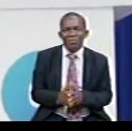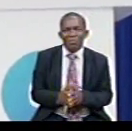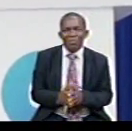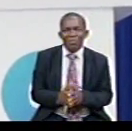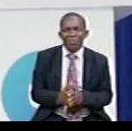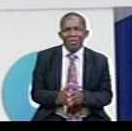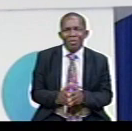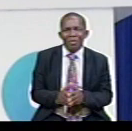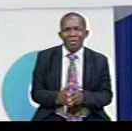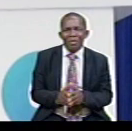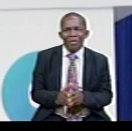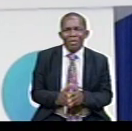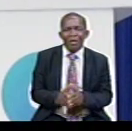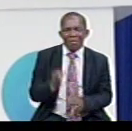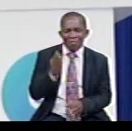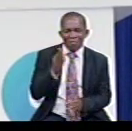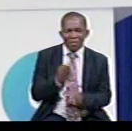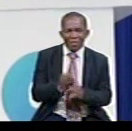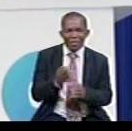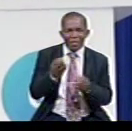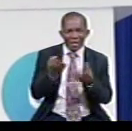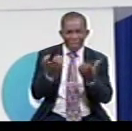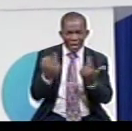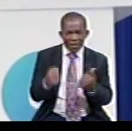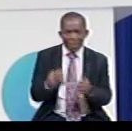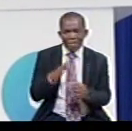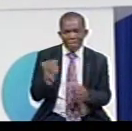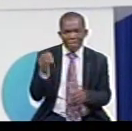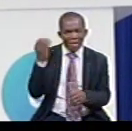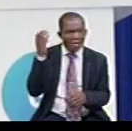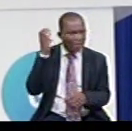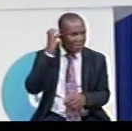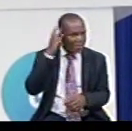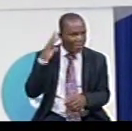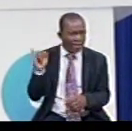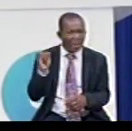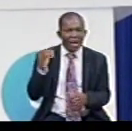Faith cometh by hearing, and hearing by the word of God.